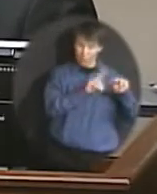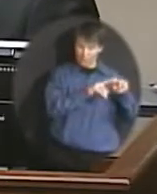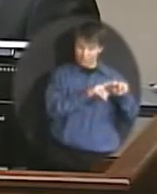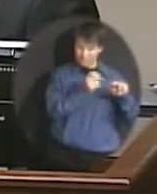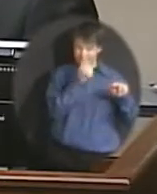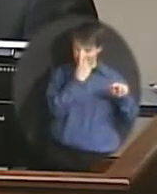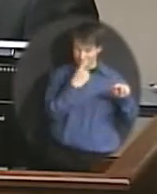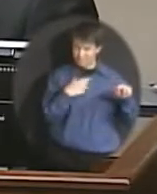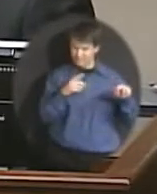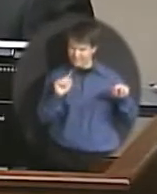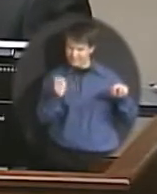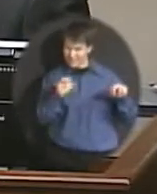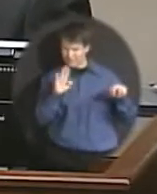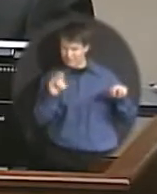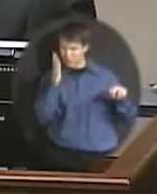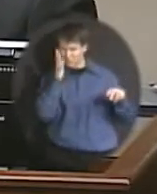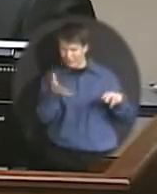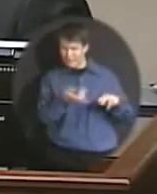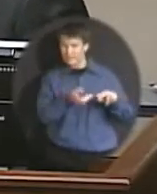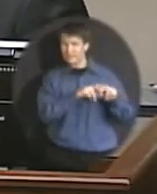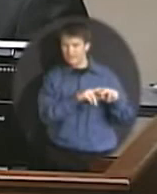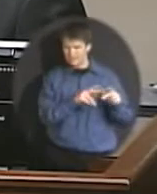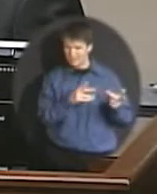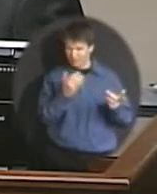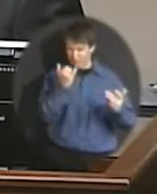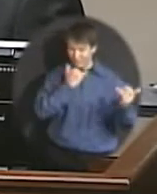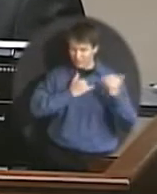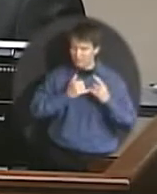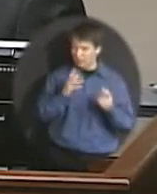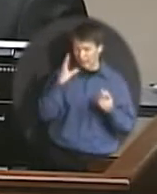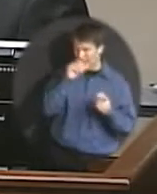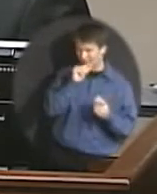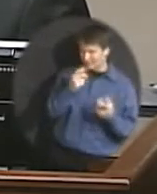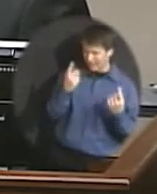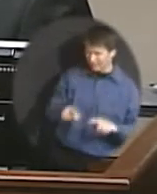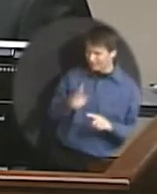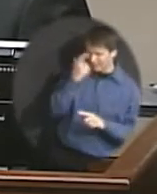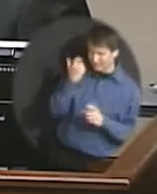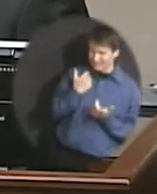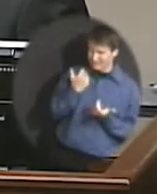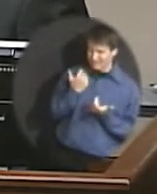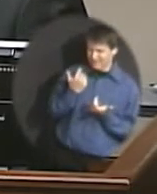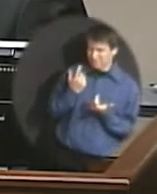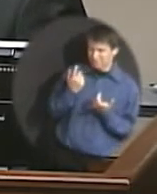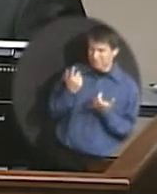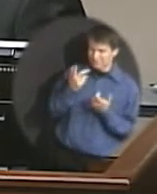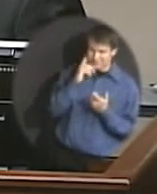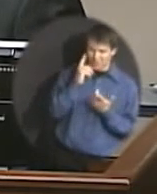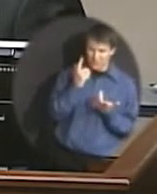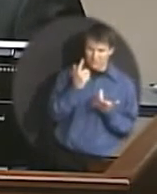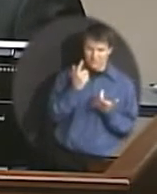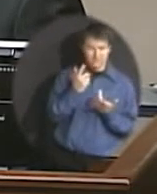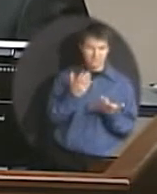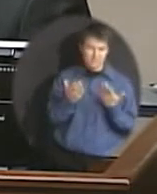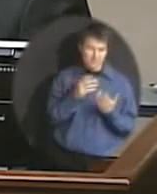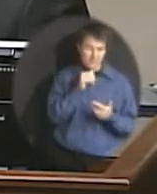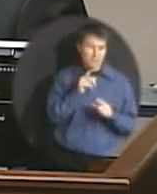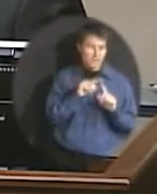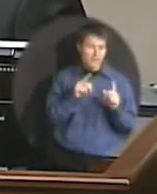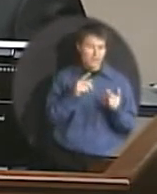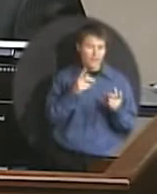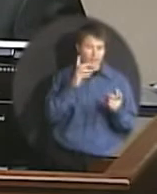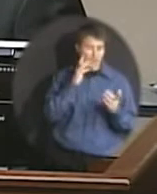and I get a few of those phone calls too. Which apparently didn't happen because they all went down most of them have. Most of them have. I'd